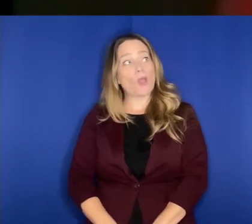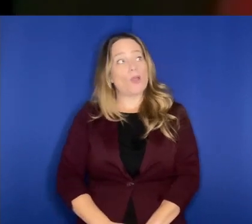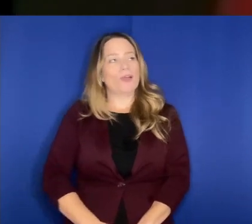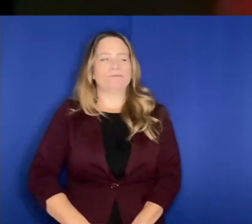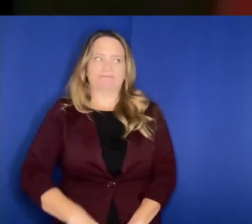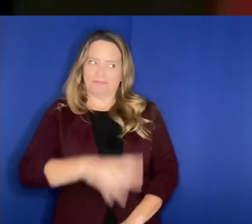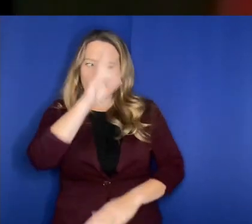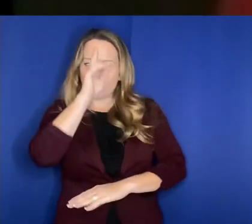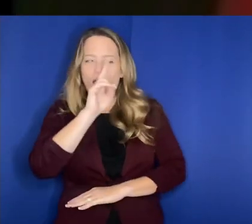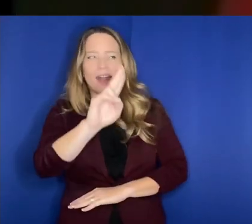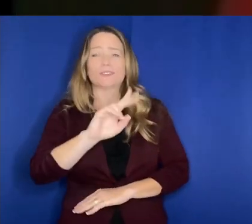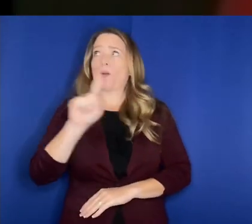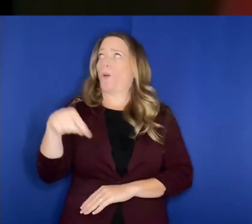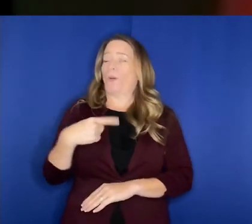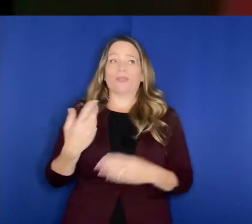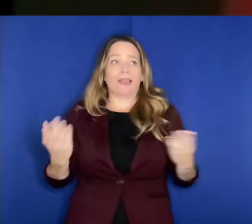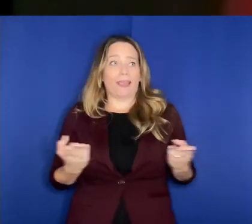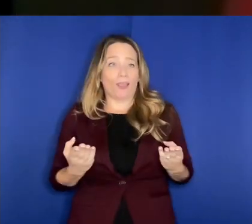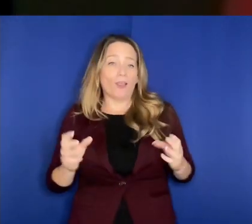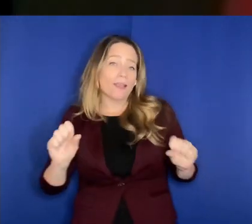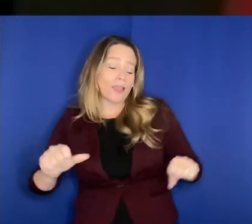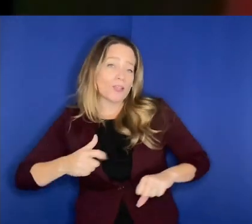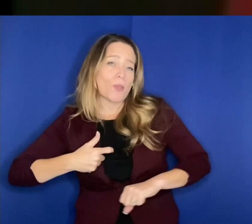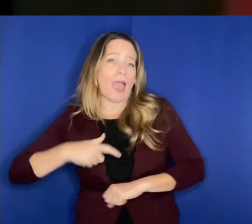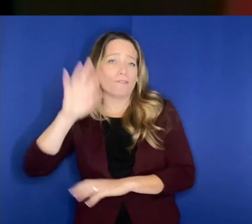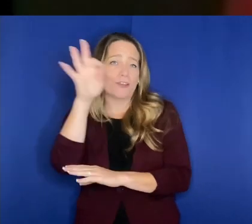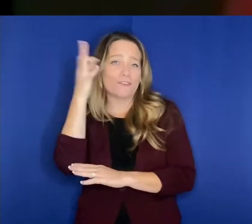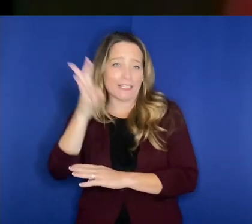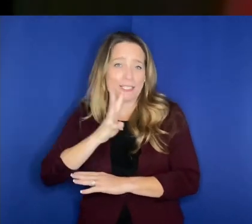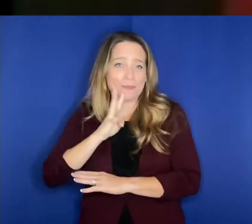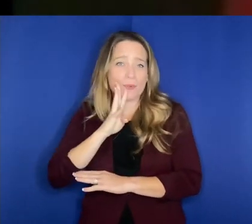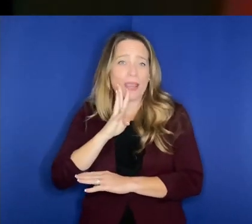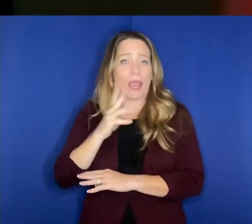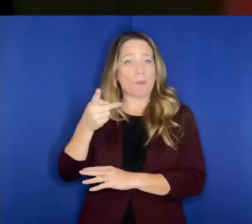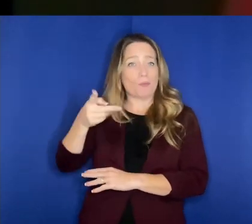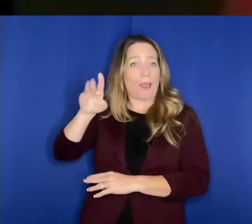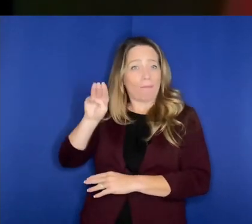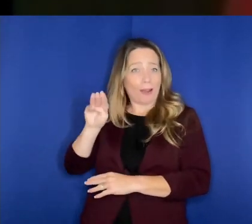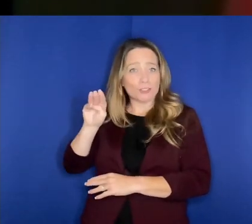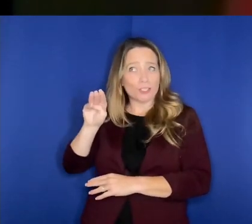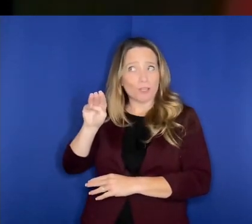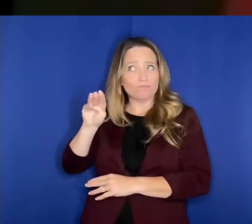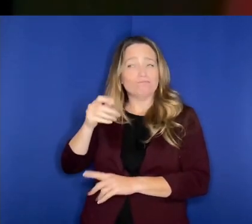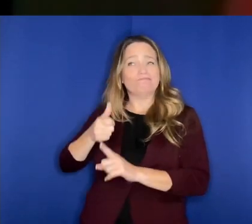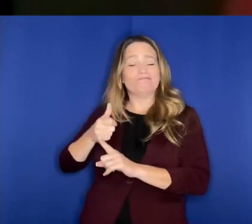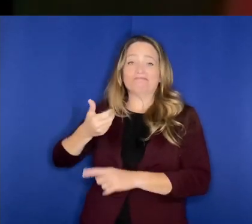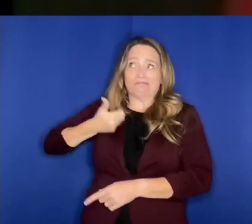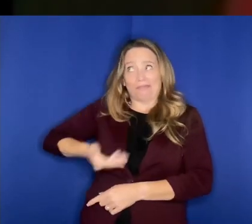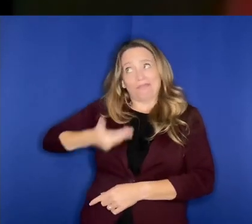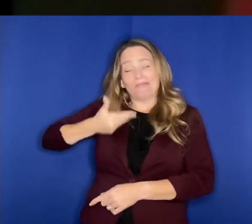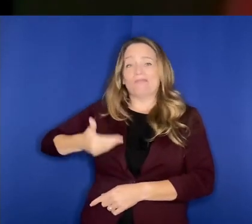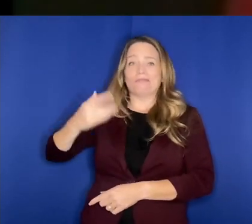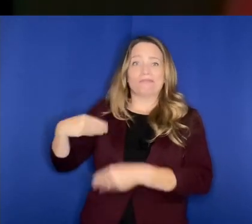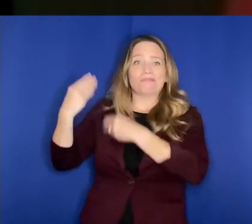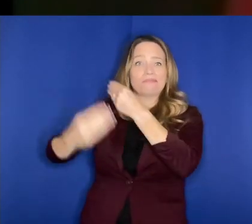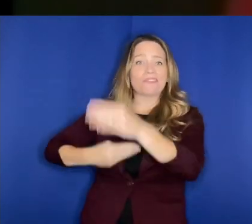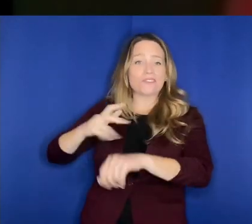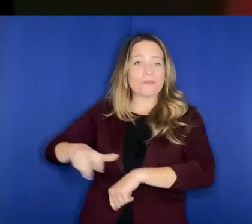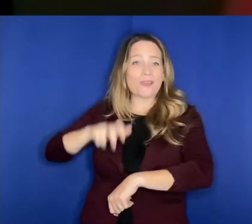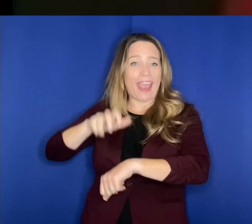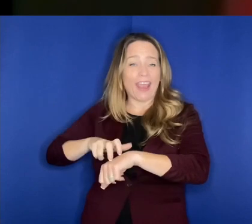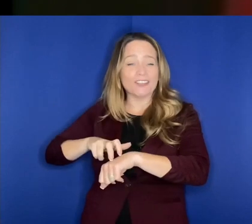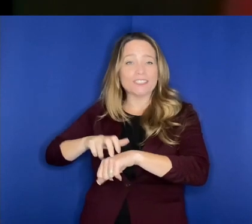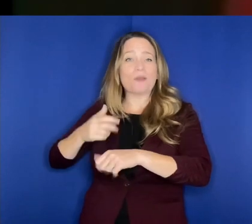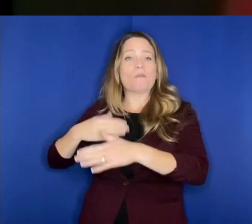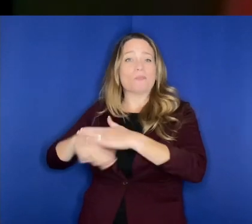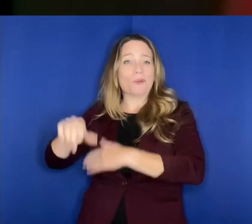Your Royal Highness, only here could you have a French-speaking Prime Minister of Irish origin from